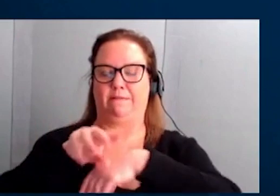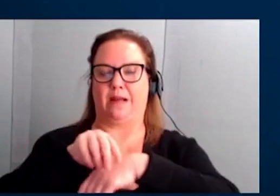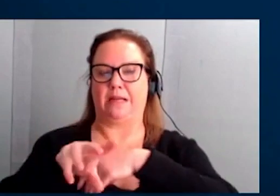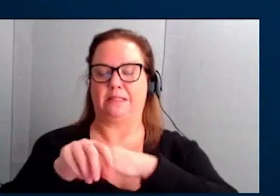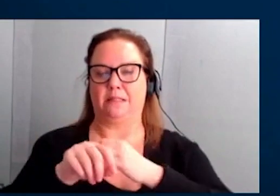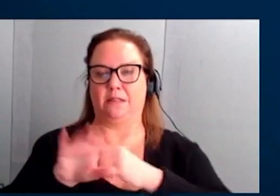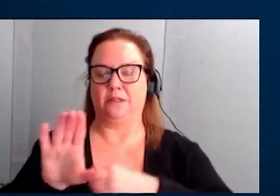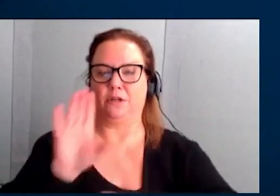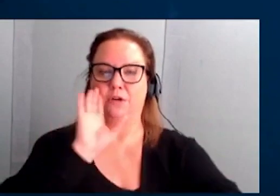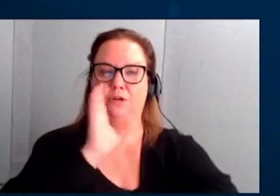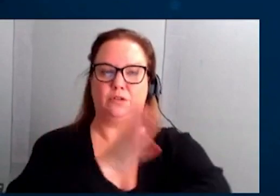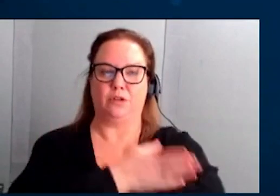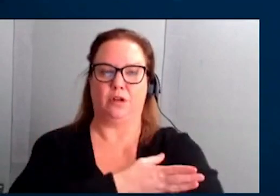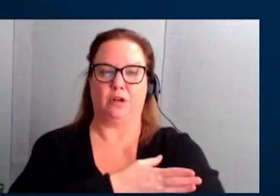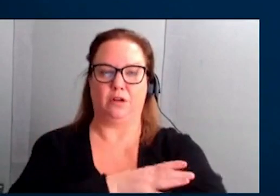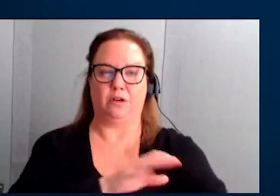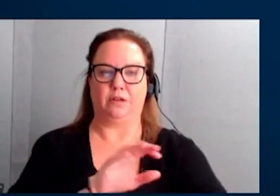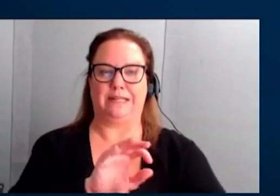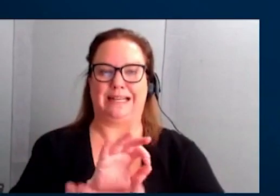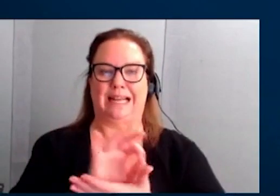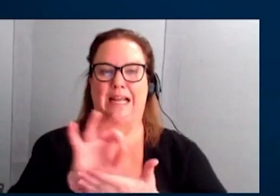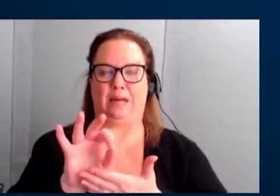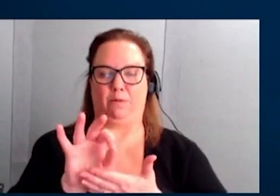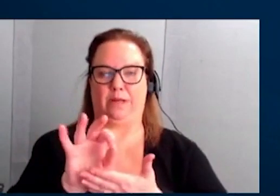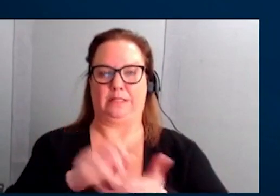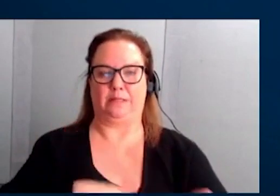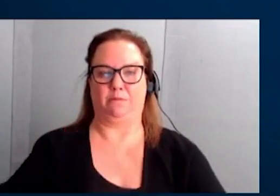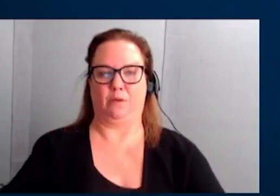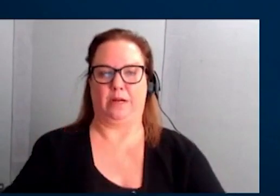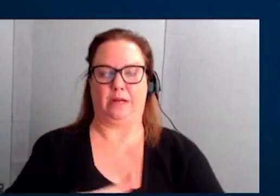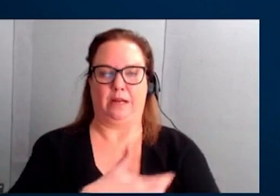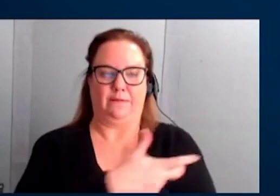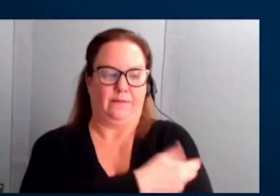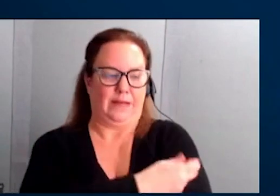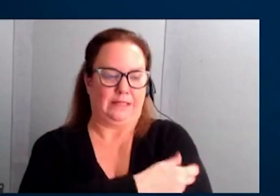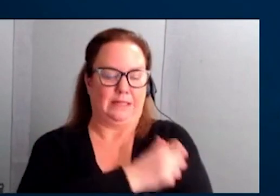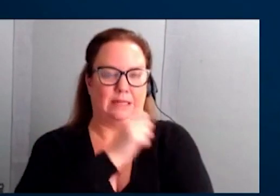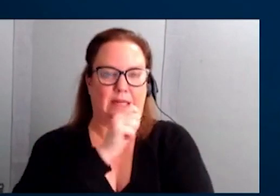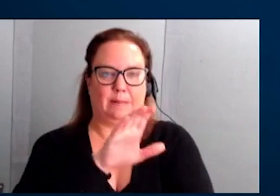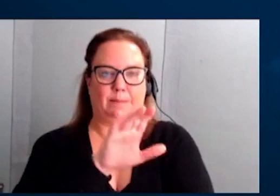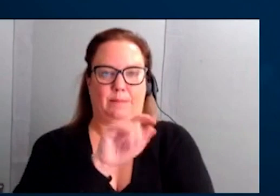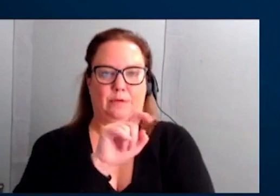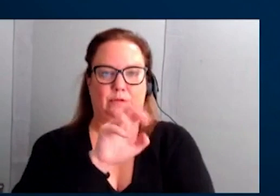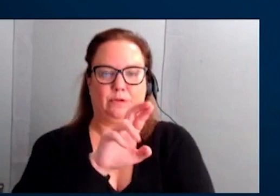daughter is currently 9 weeks pregnant. She's vaccinated but not boosted. It's been 1 year